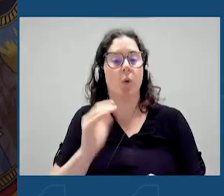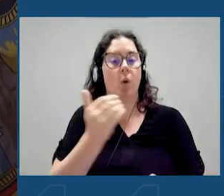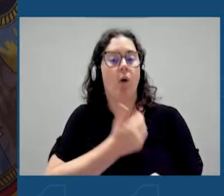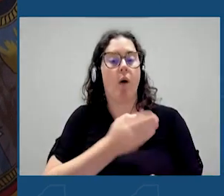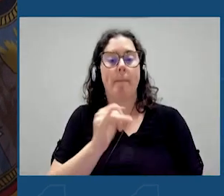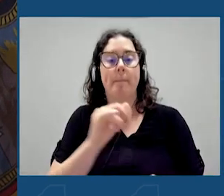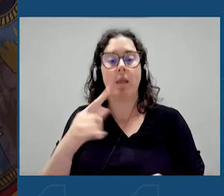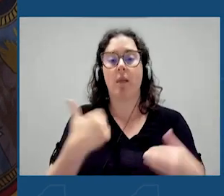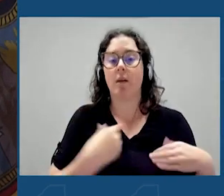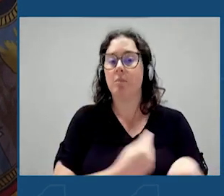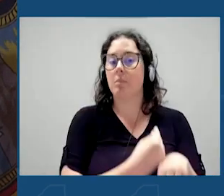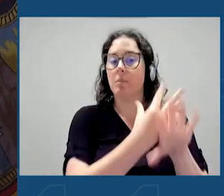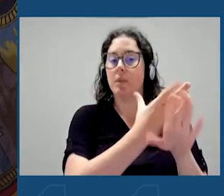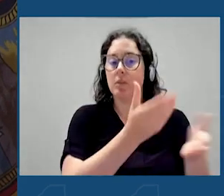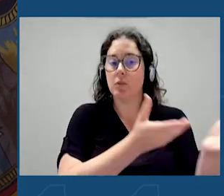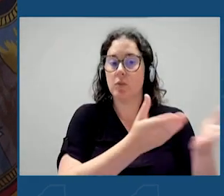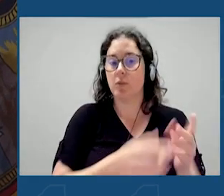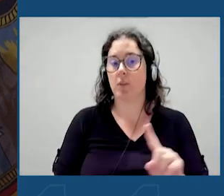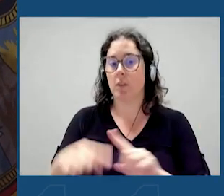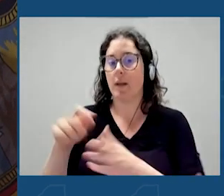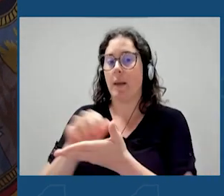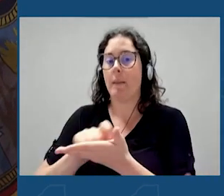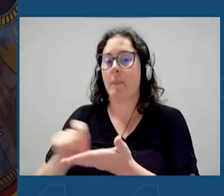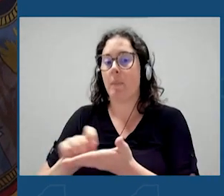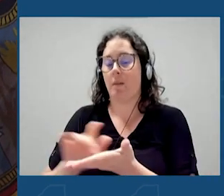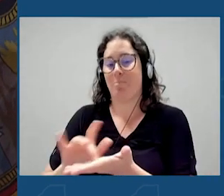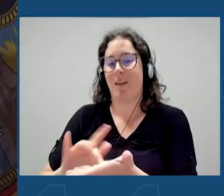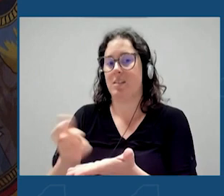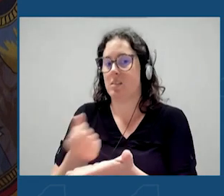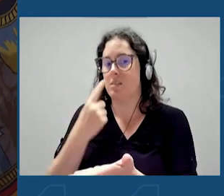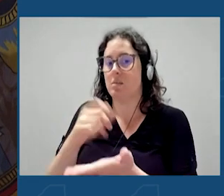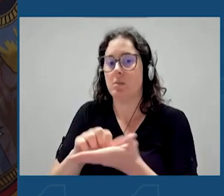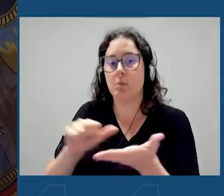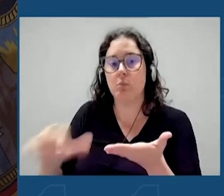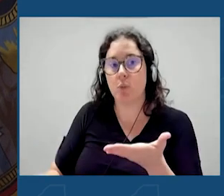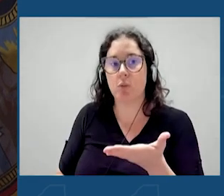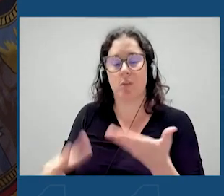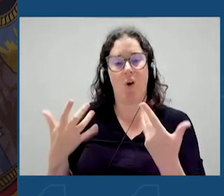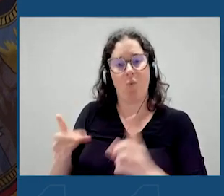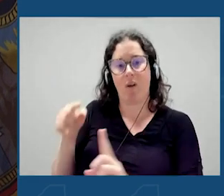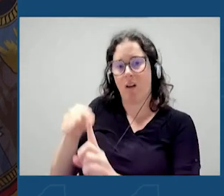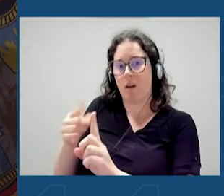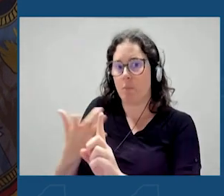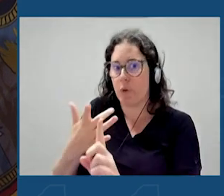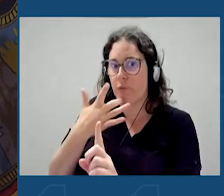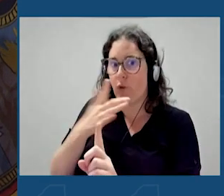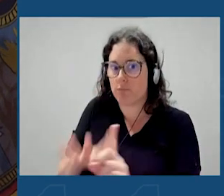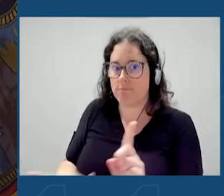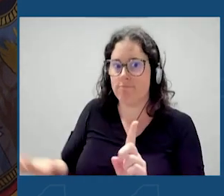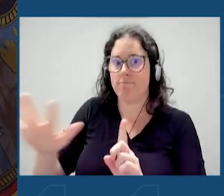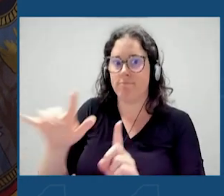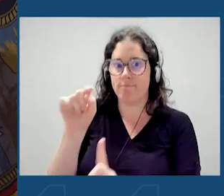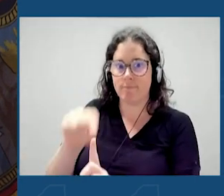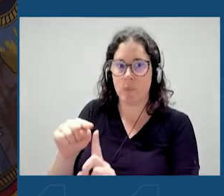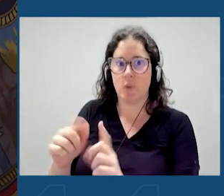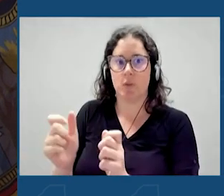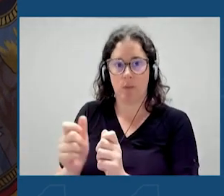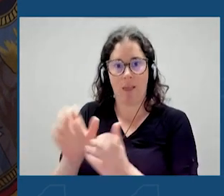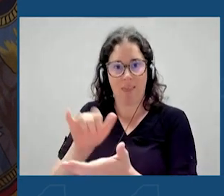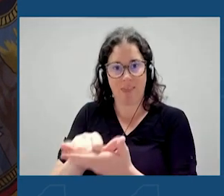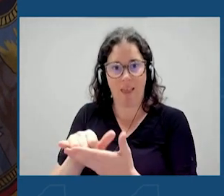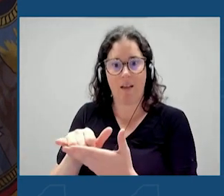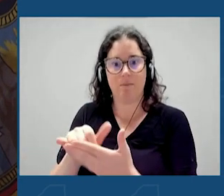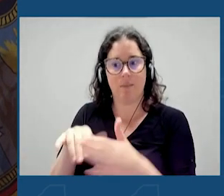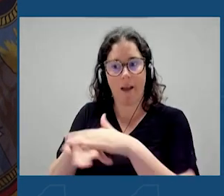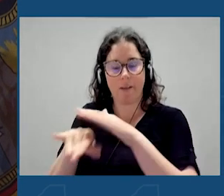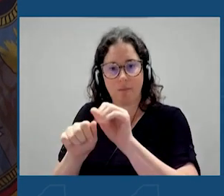telehealth services with medication abortion, already the preferred method of abortion in this country, to expand access